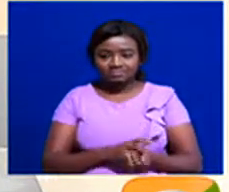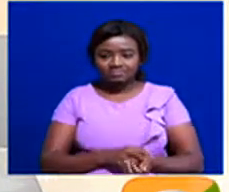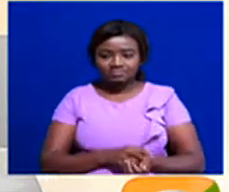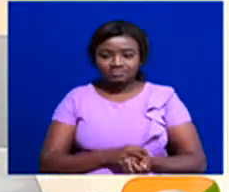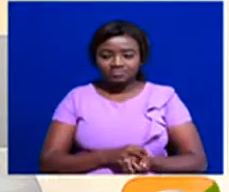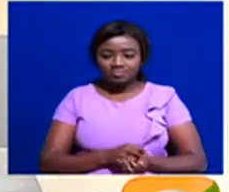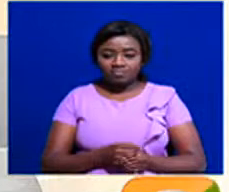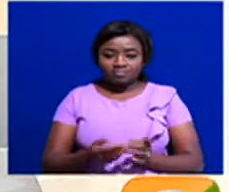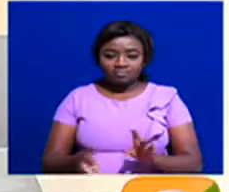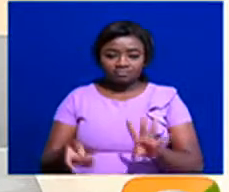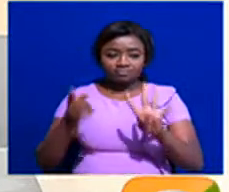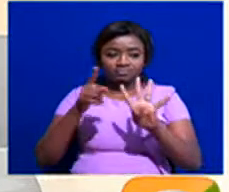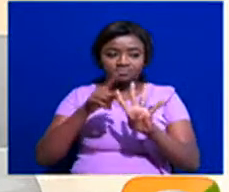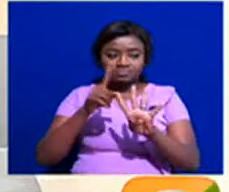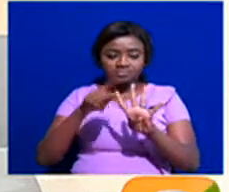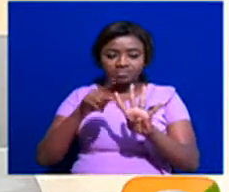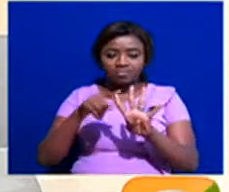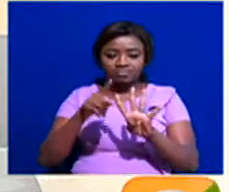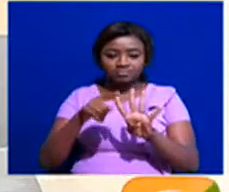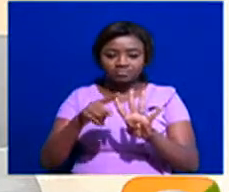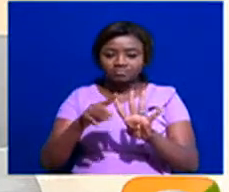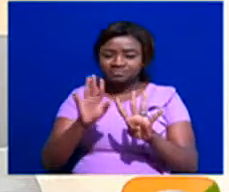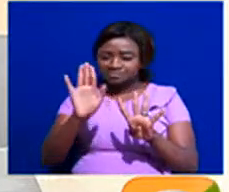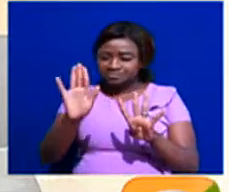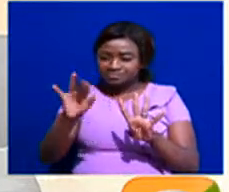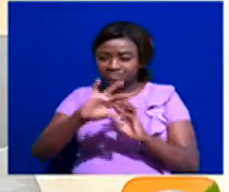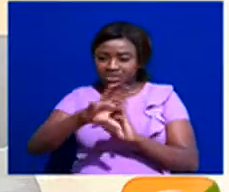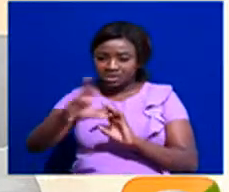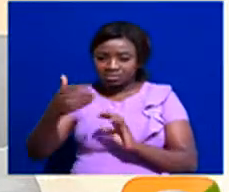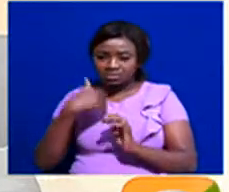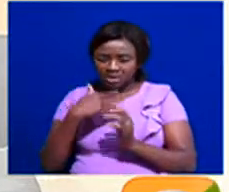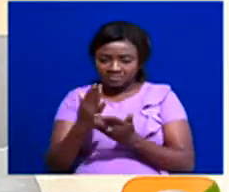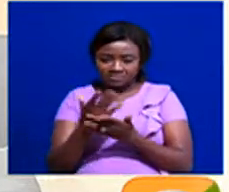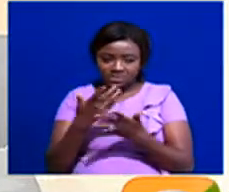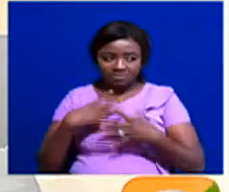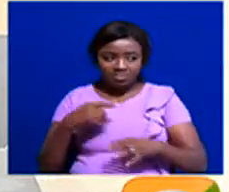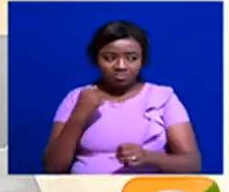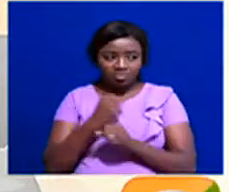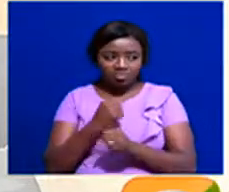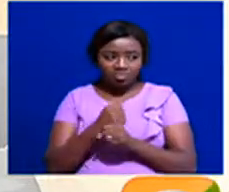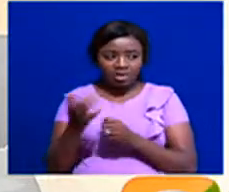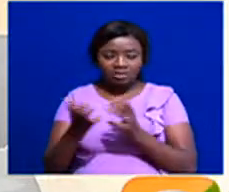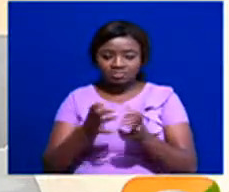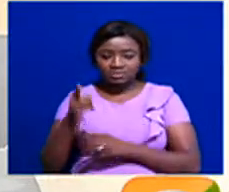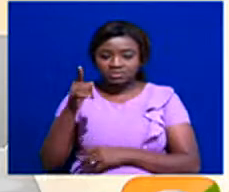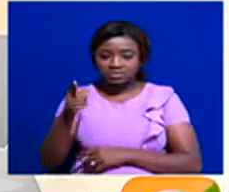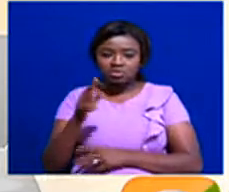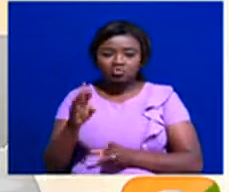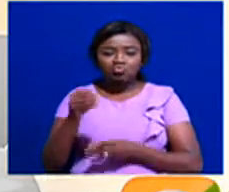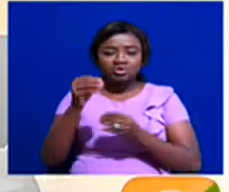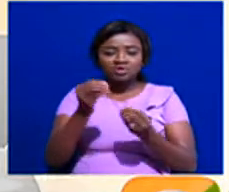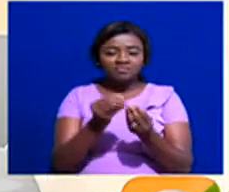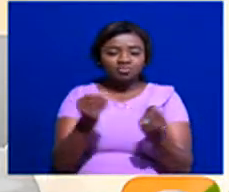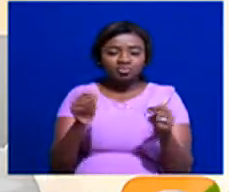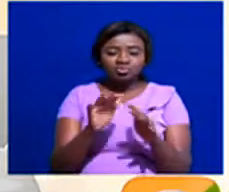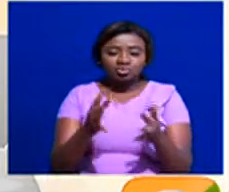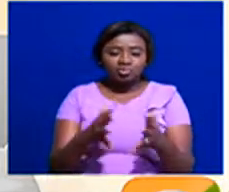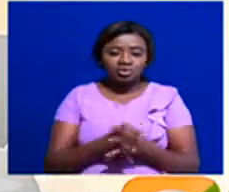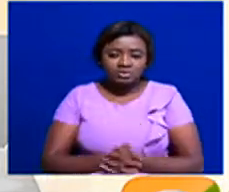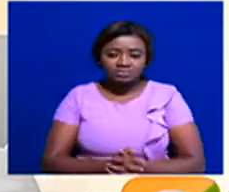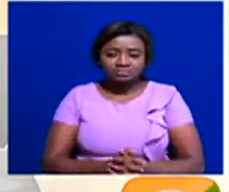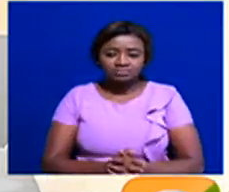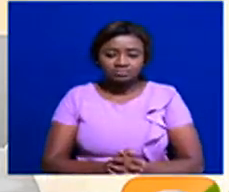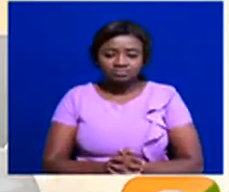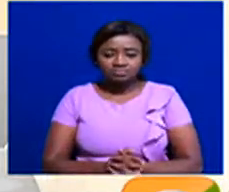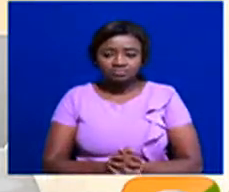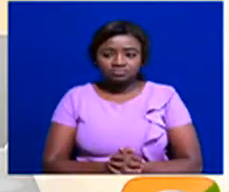Lucas, even as we speak in your own county, there are some people who are still growing tobacco right now. What alternatives are you giving them so that they transition